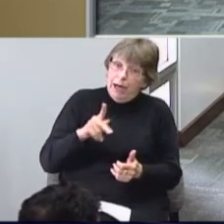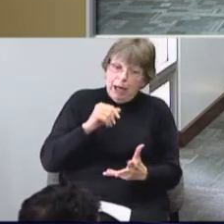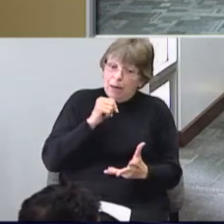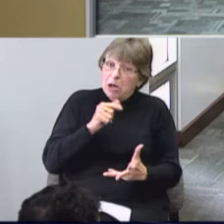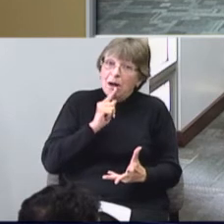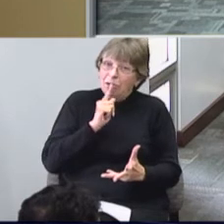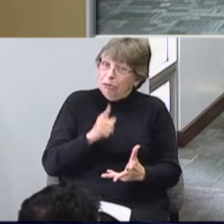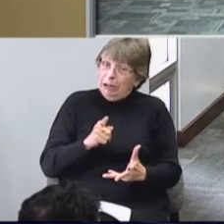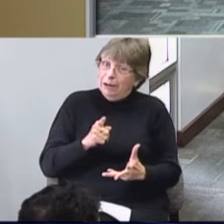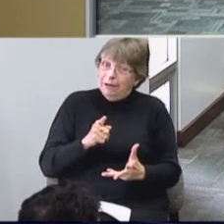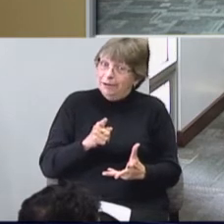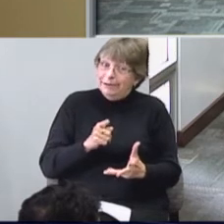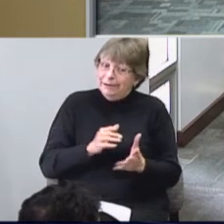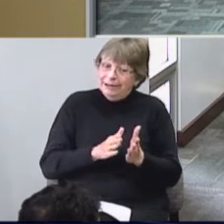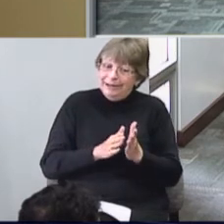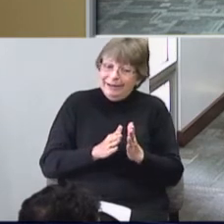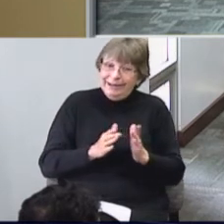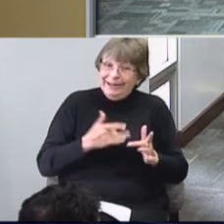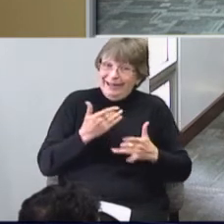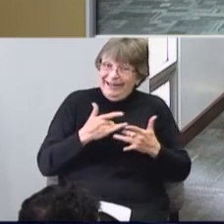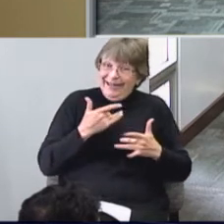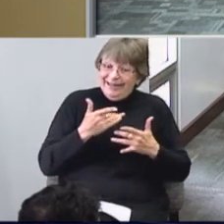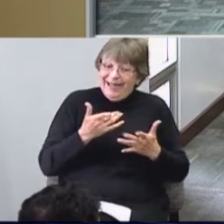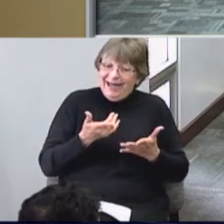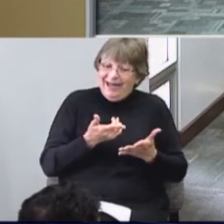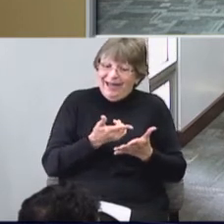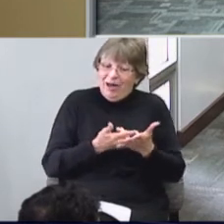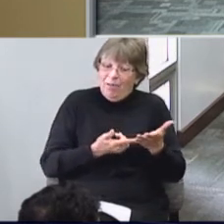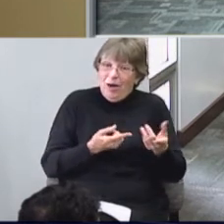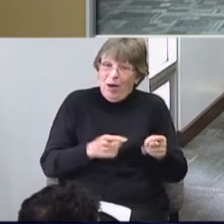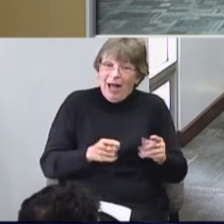support the effort that's been made.